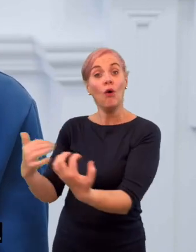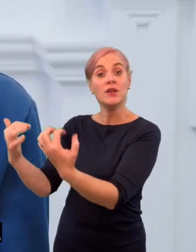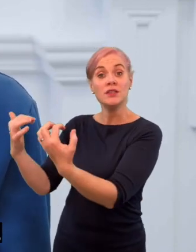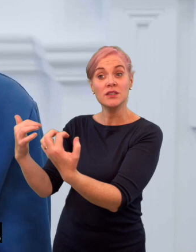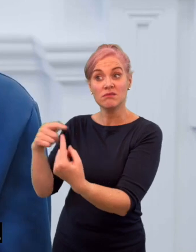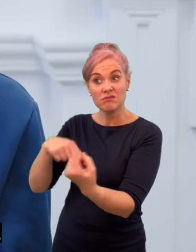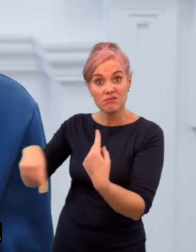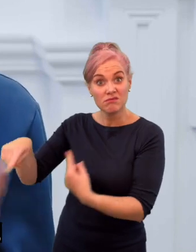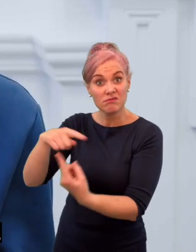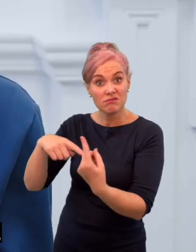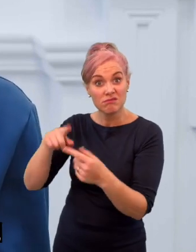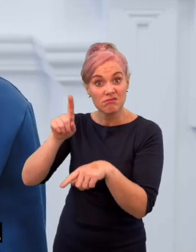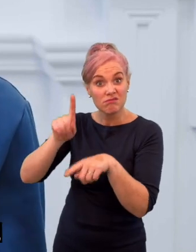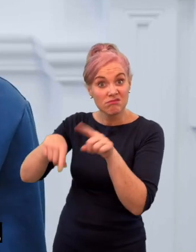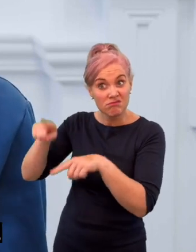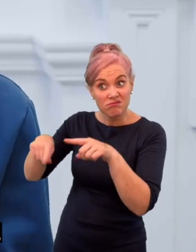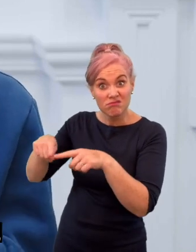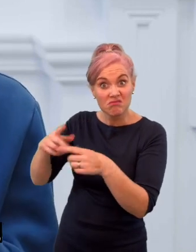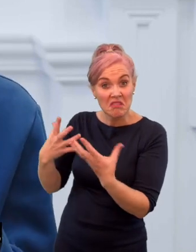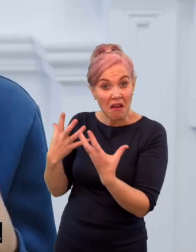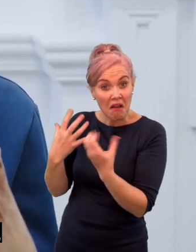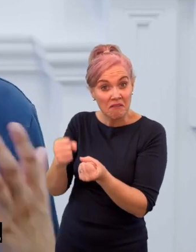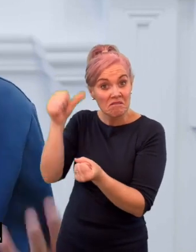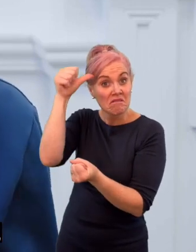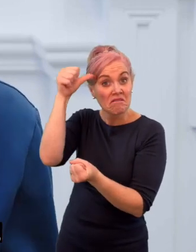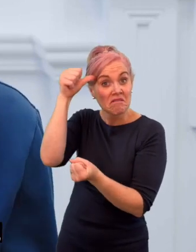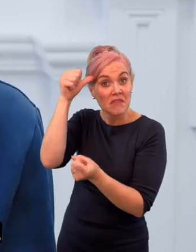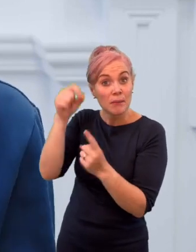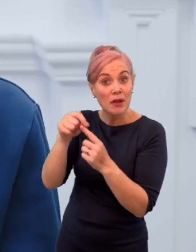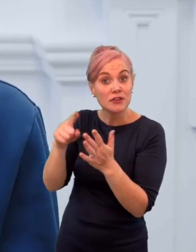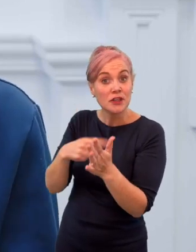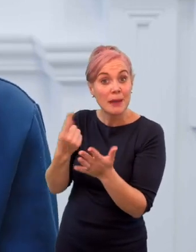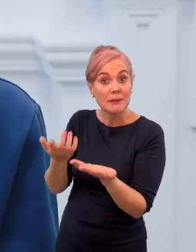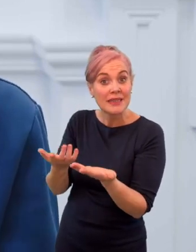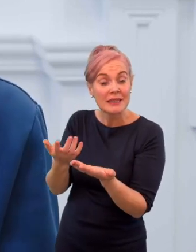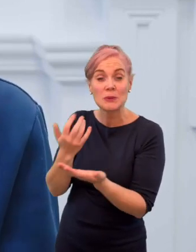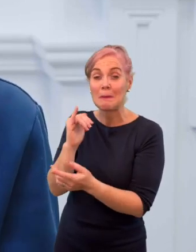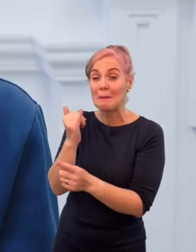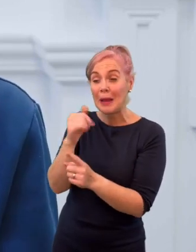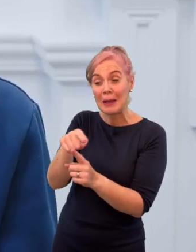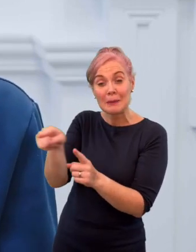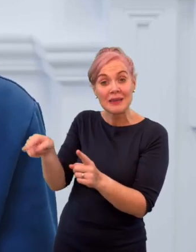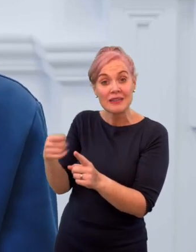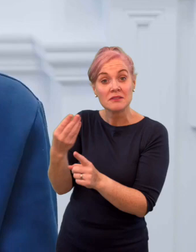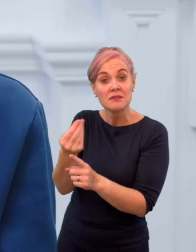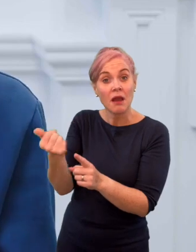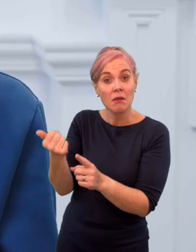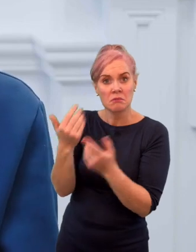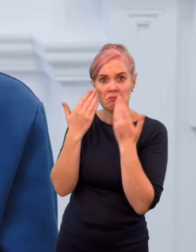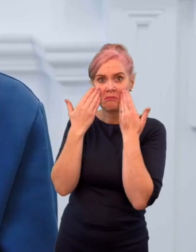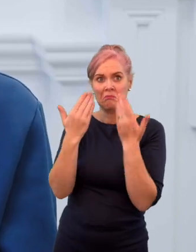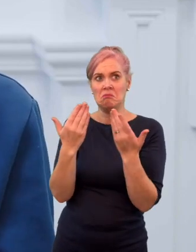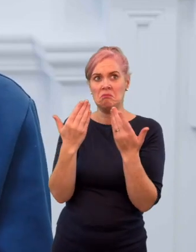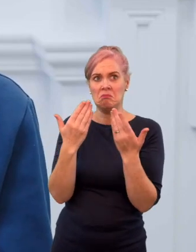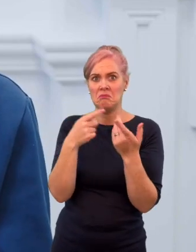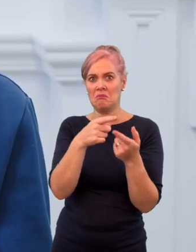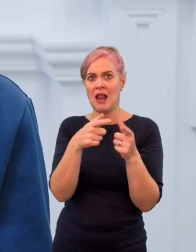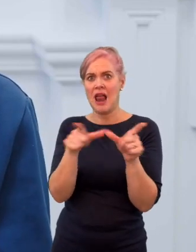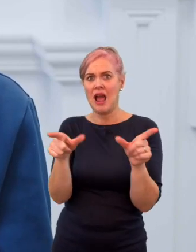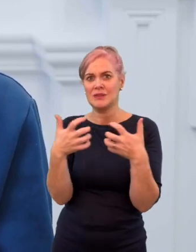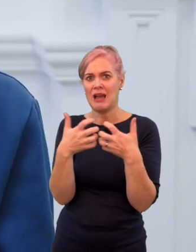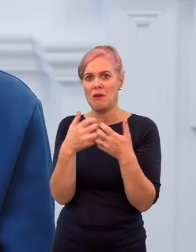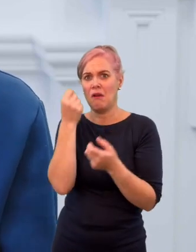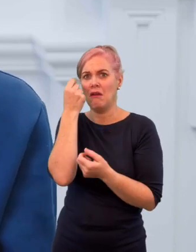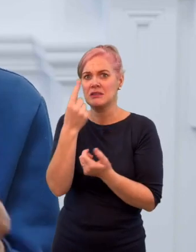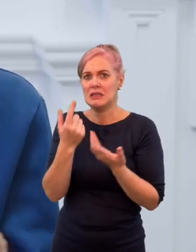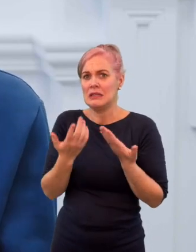based off of depending on how diverse or inclusive the audience may be, there will be a lot of people that might not be able to understand that language.